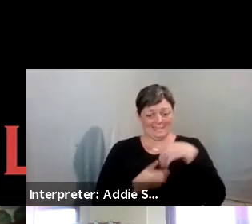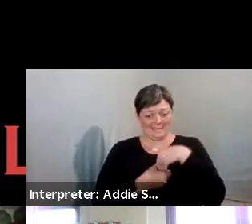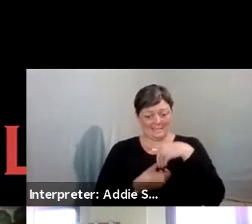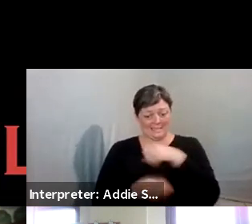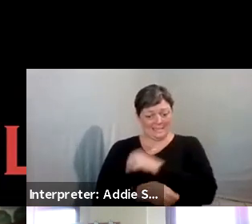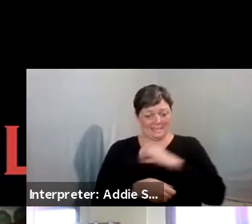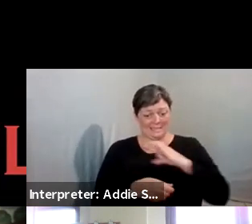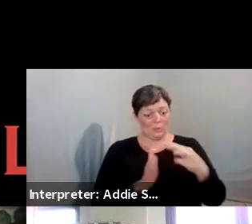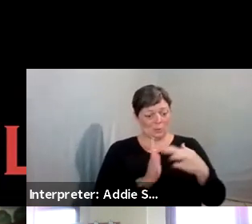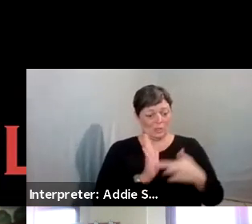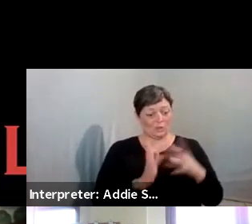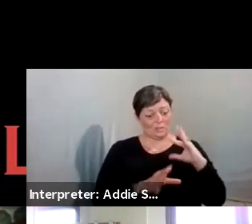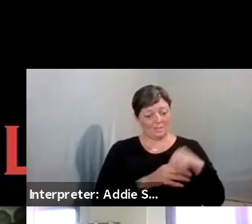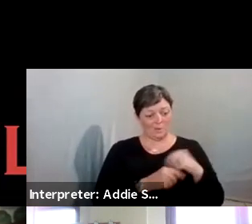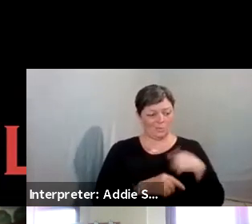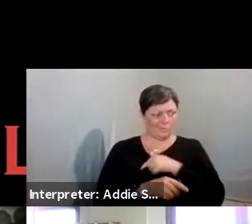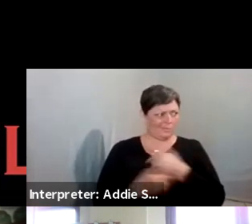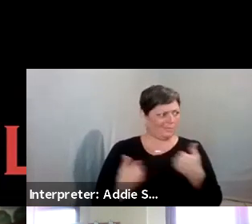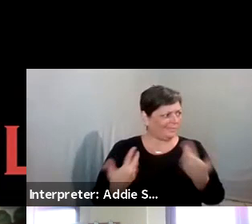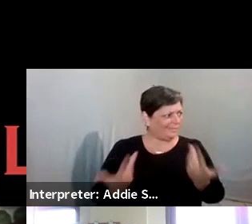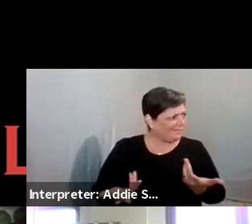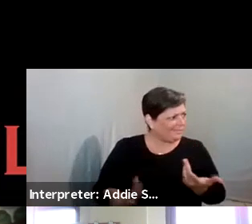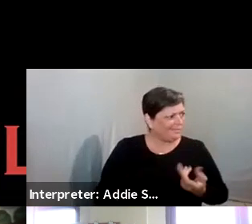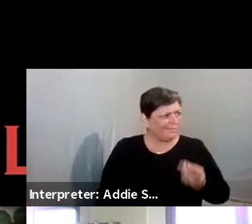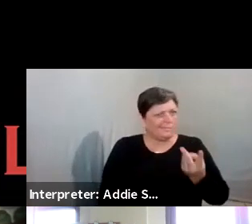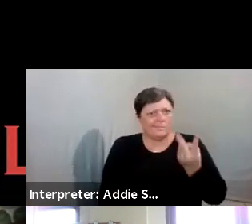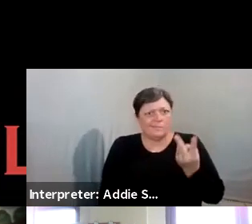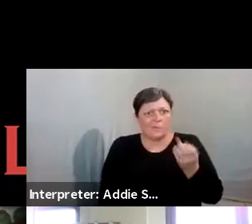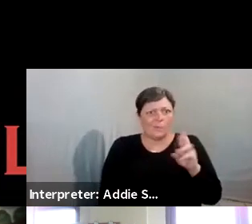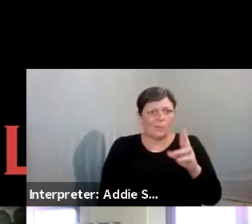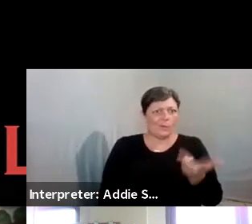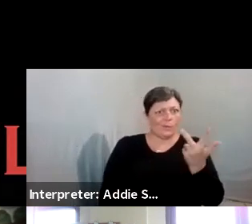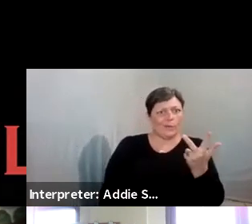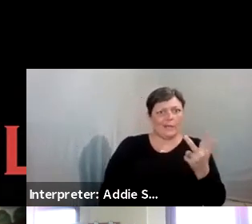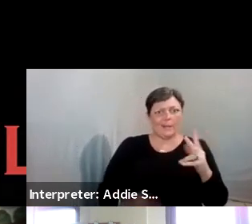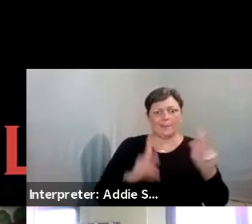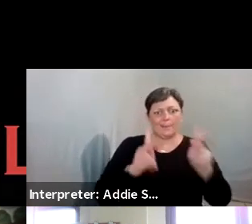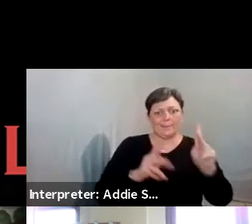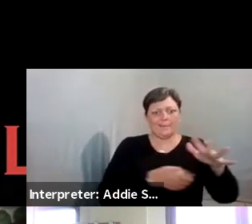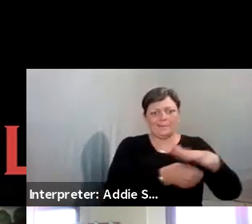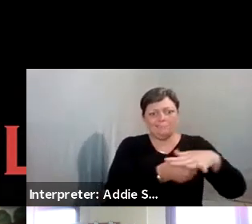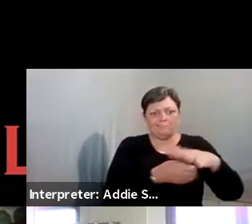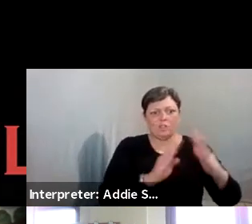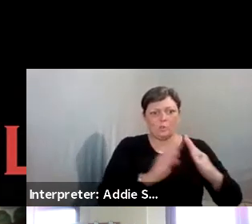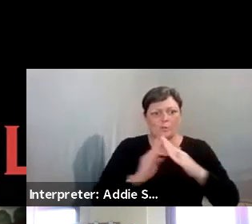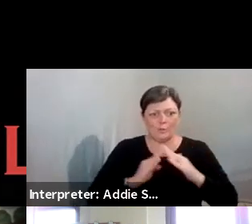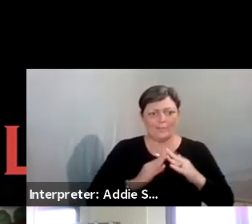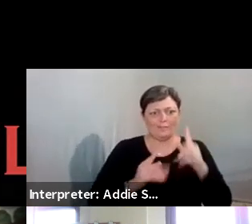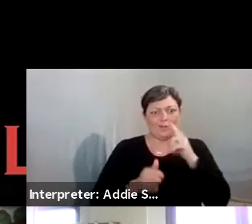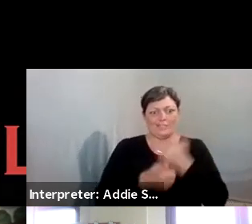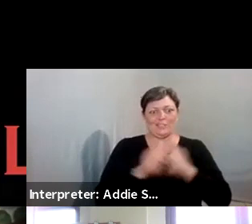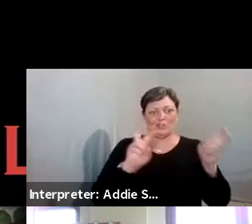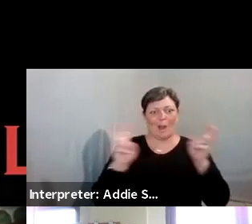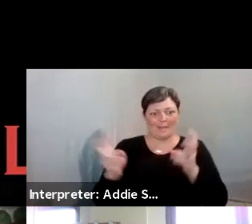and participated, we got 2 or 3 community participants for each topic. So we're